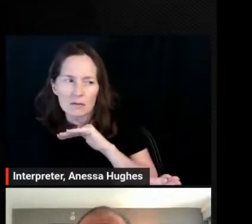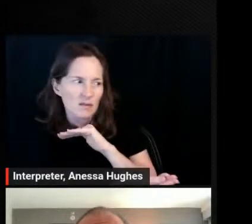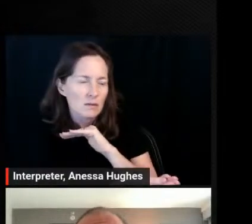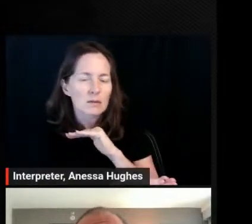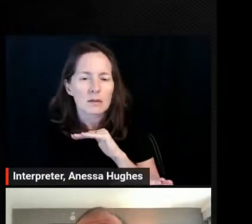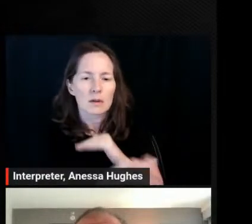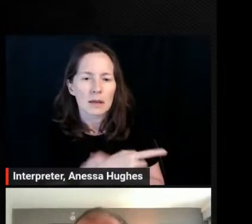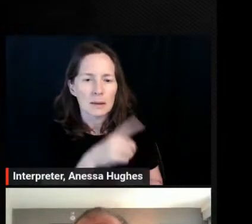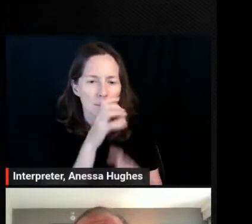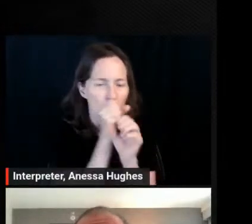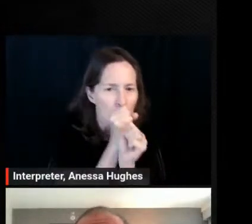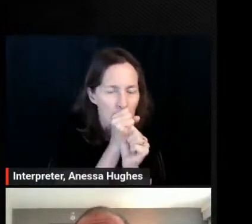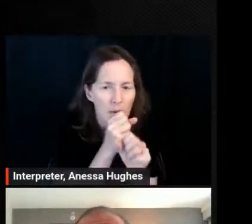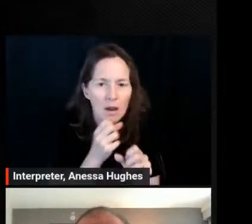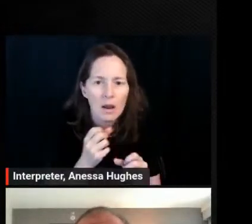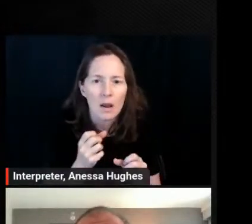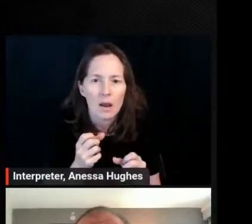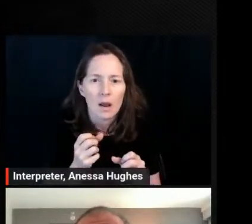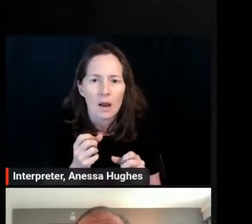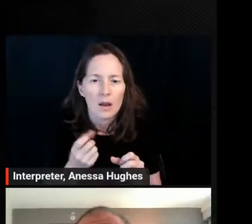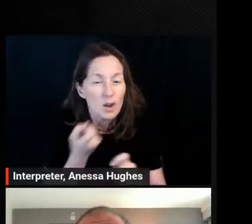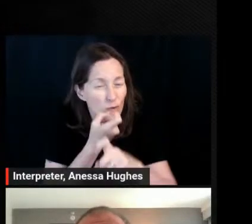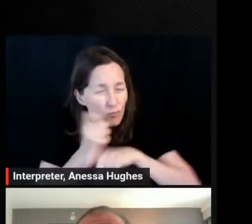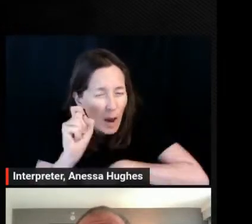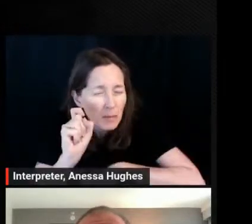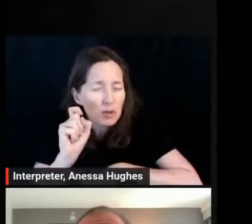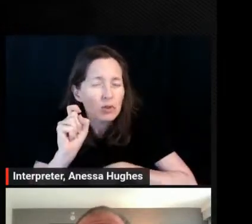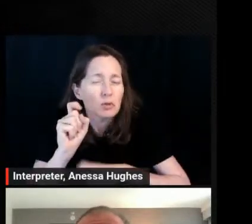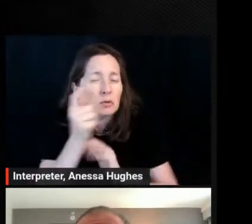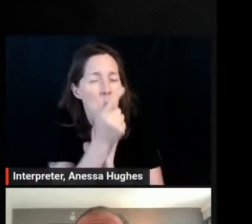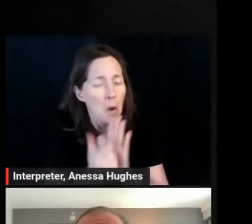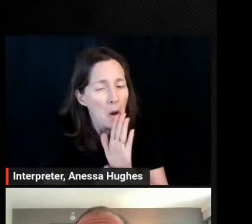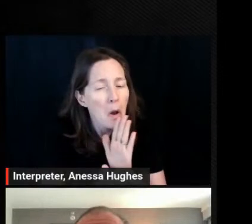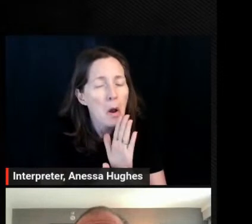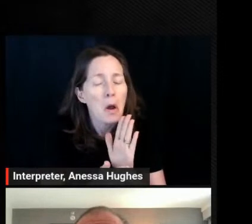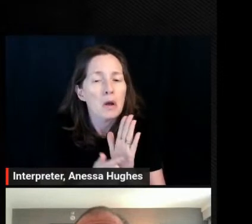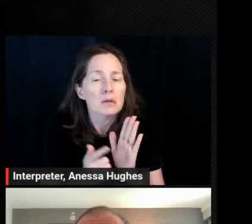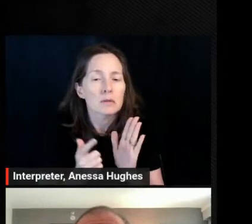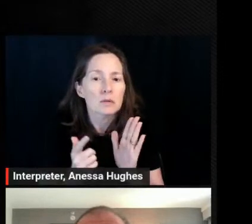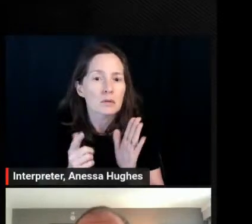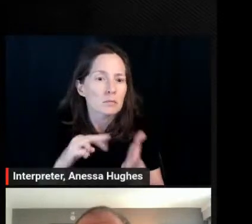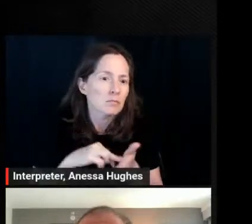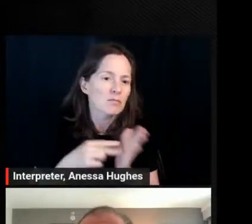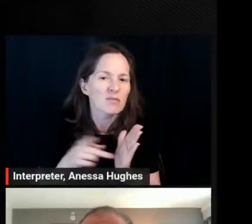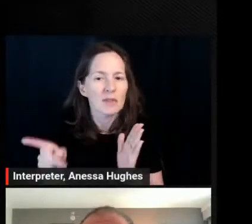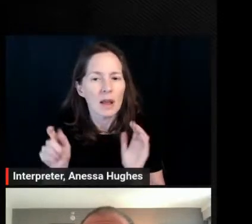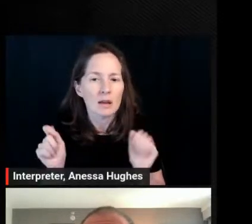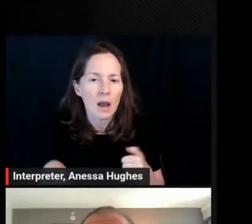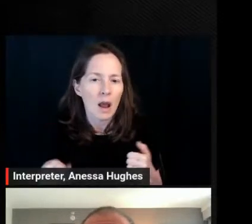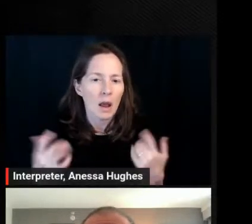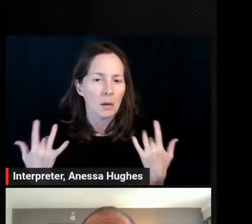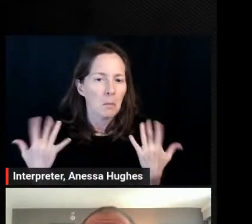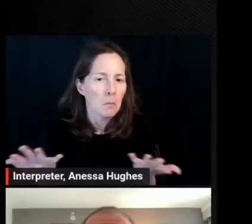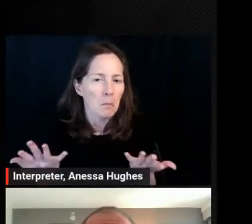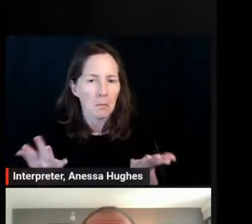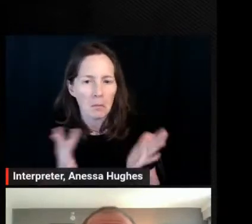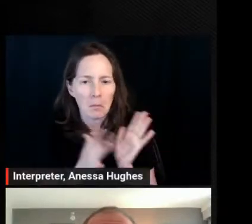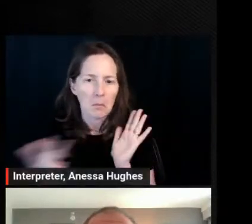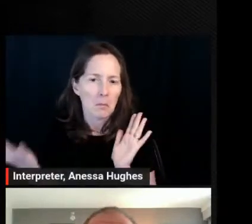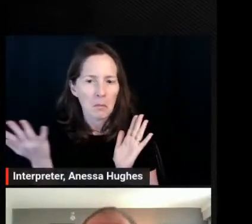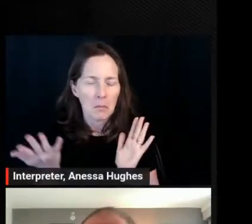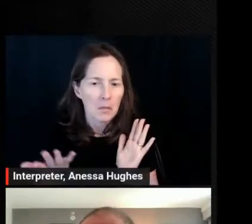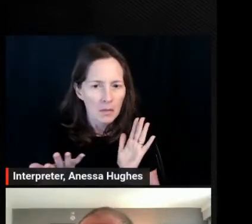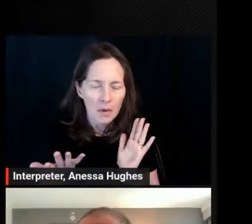protected by too much indifference and apathy among ordinary Americans who knew what they were doing and did nothing to stop